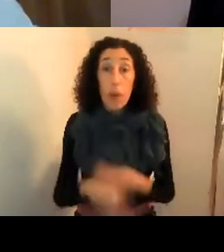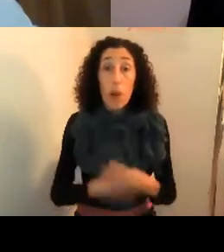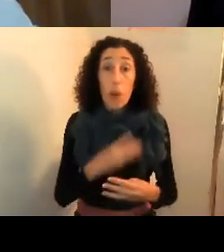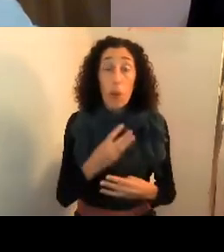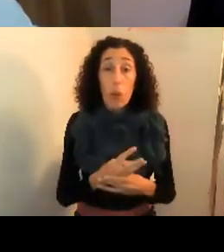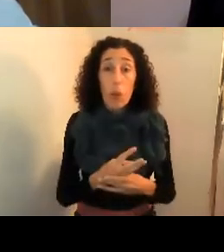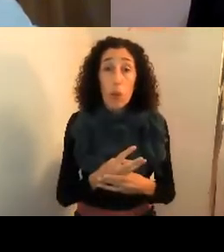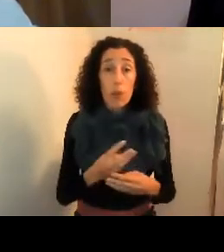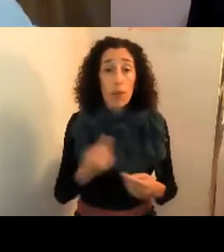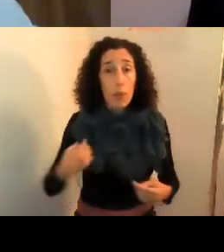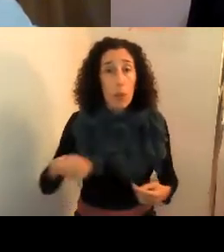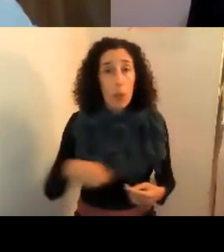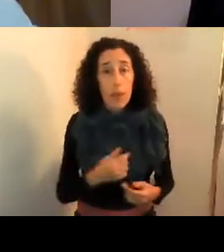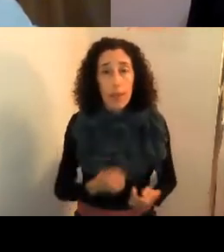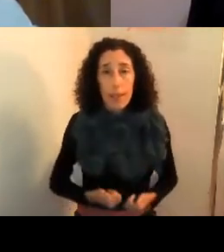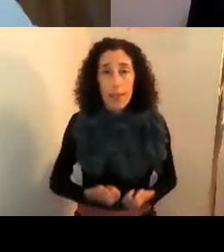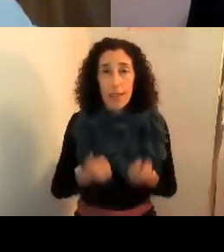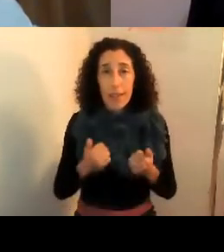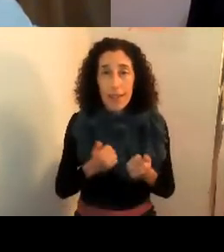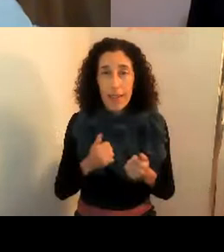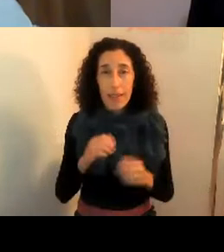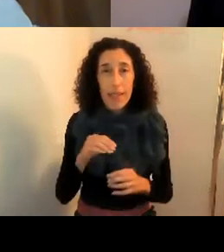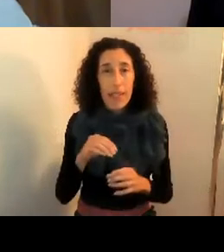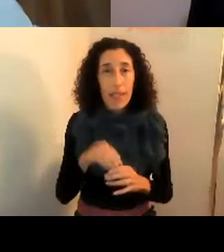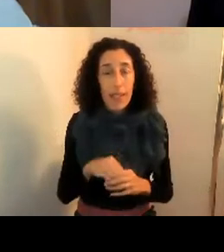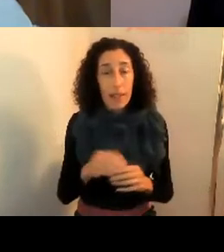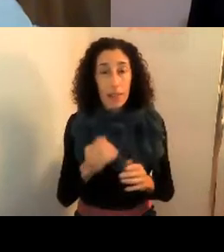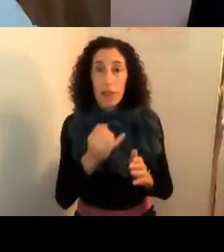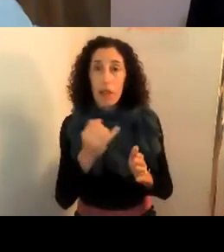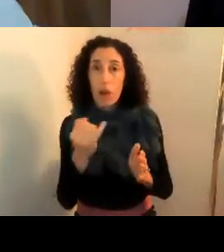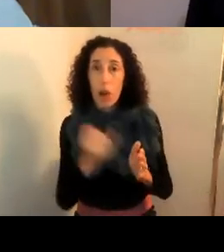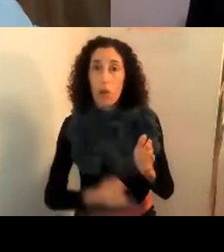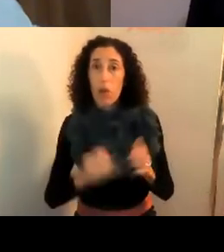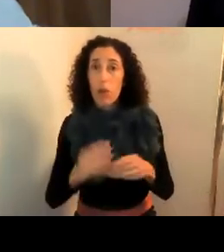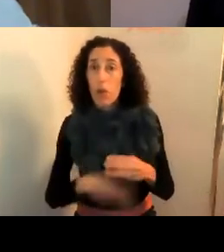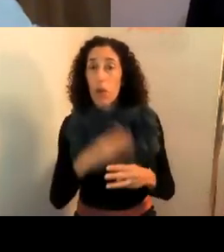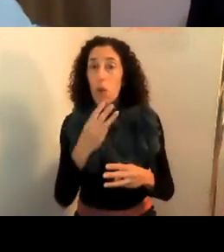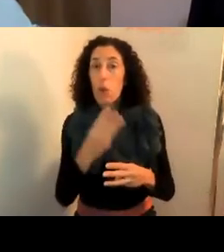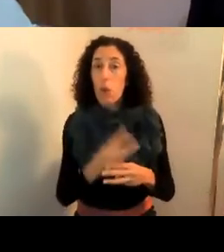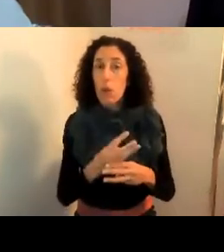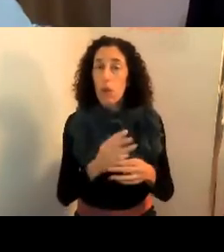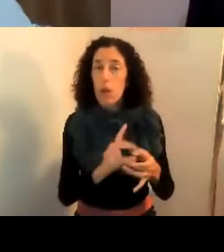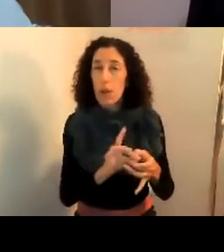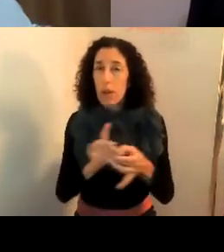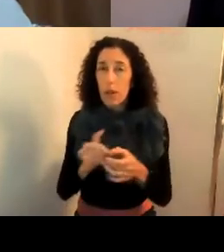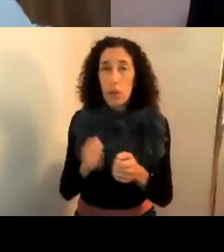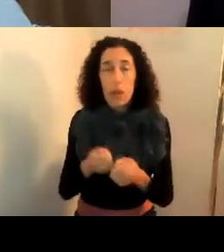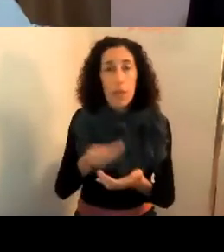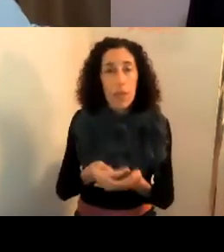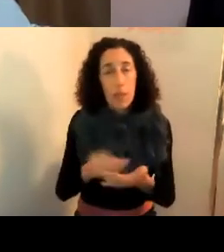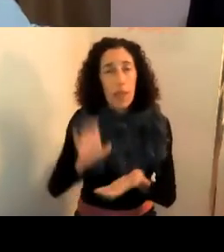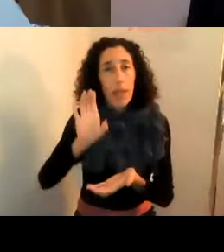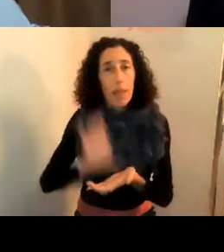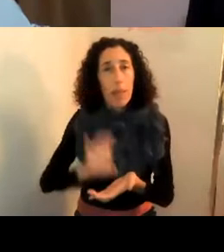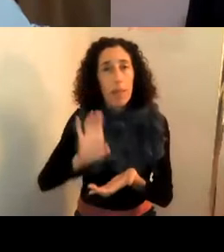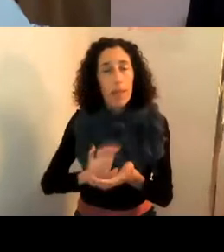like, basically its motor is like capitalism. We need to go back to see like, how are we